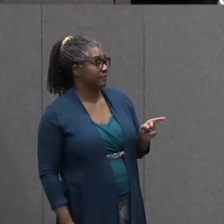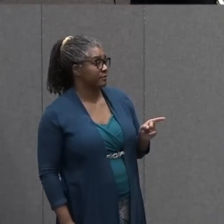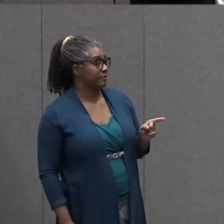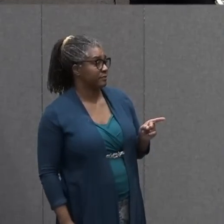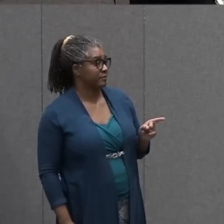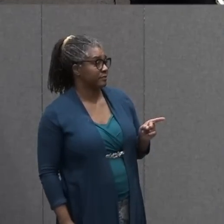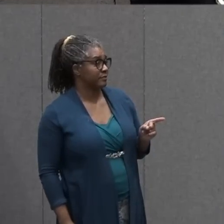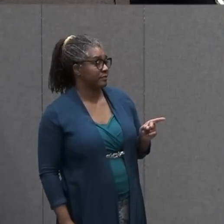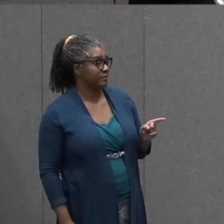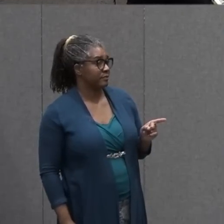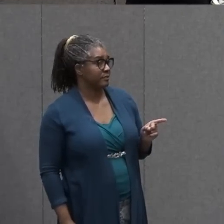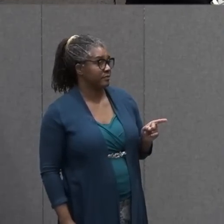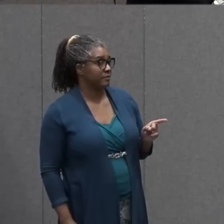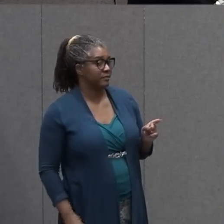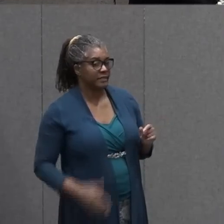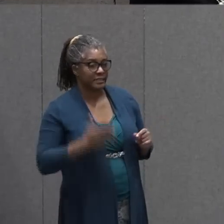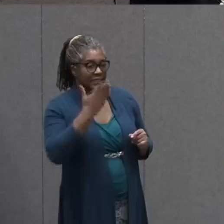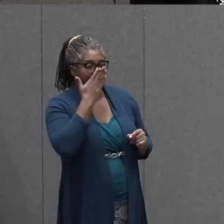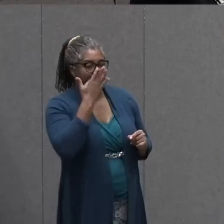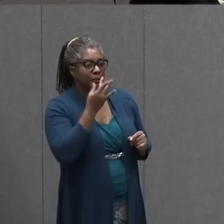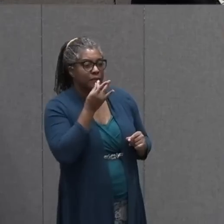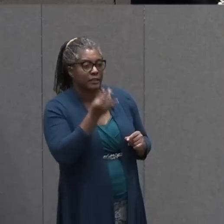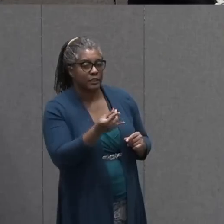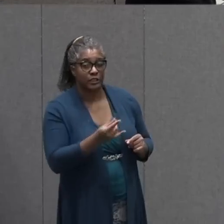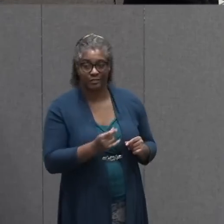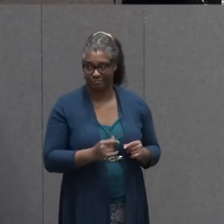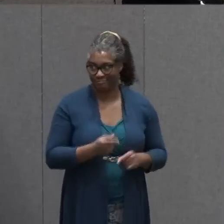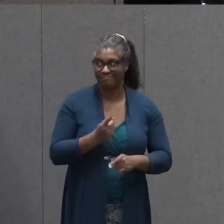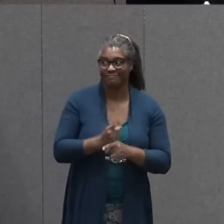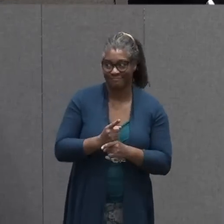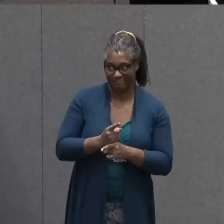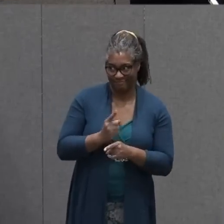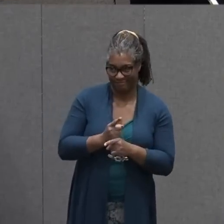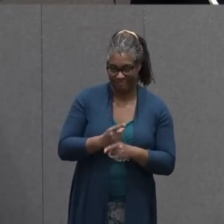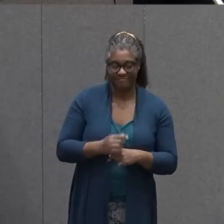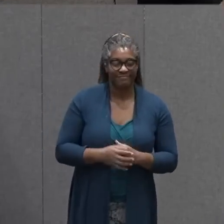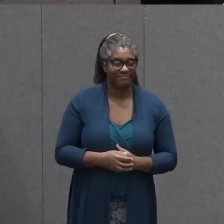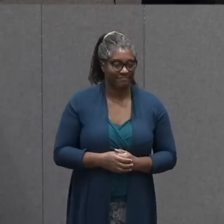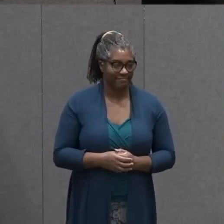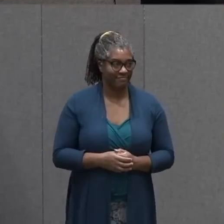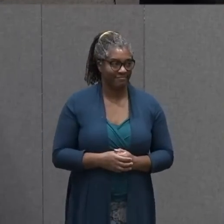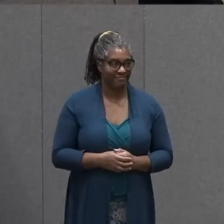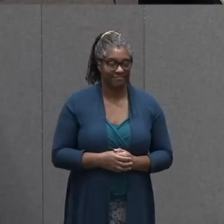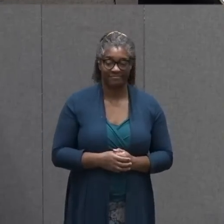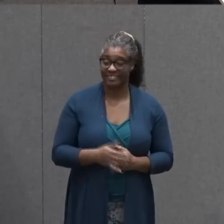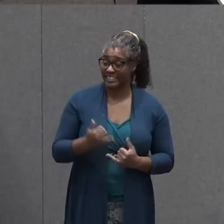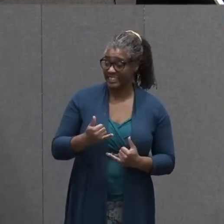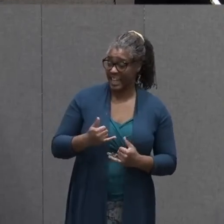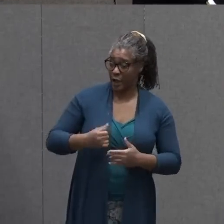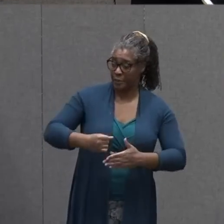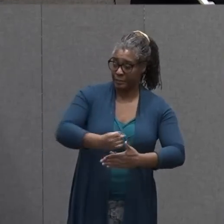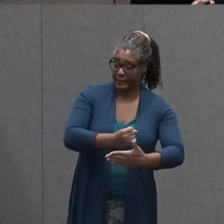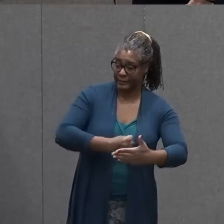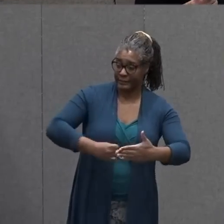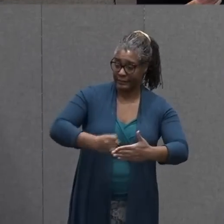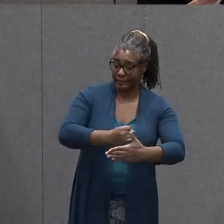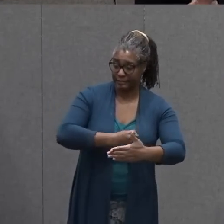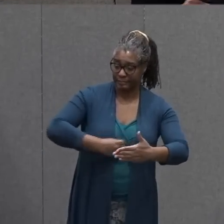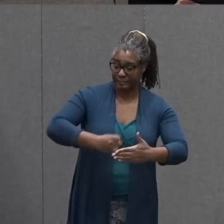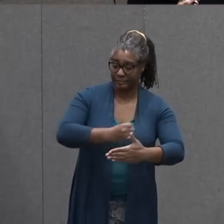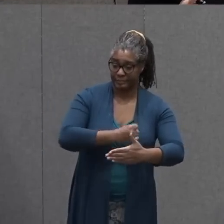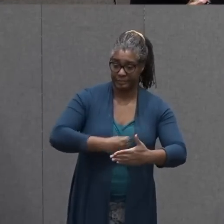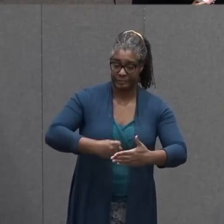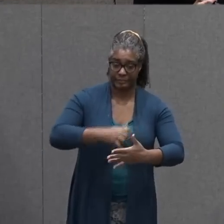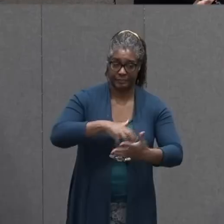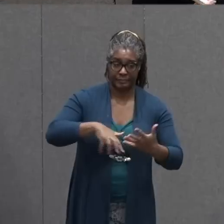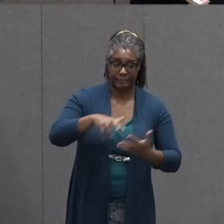That smells delicious. Doesn't it? Yes. And so we're going to mix that up, Miss Garcia. And even